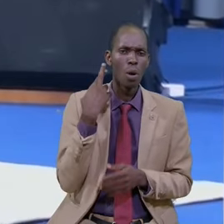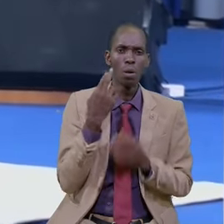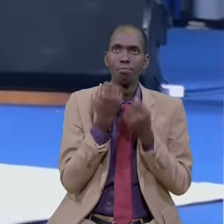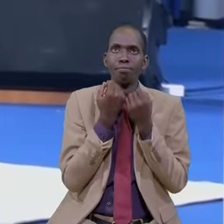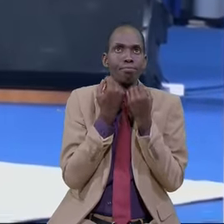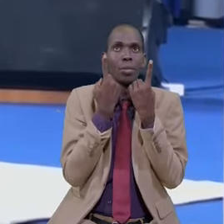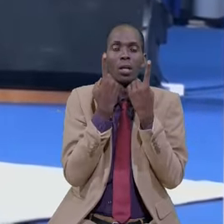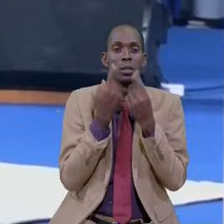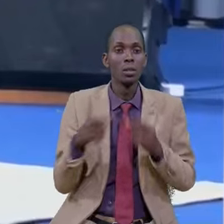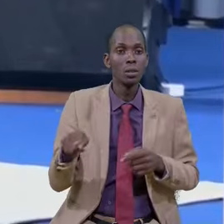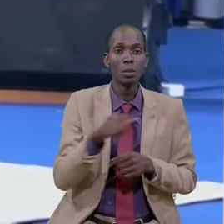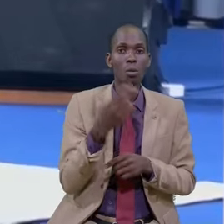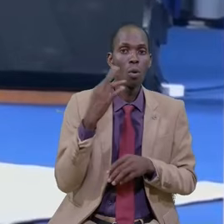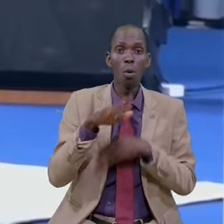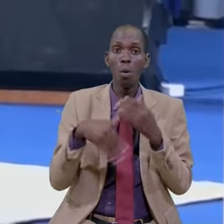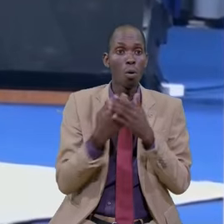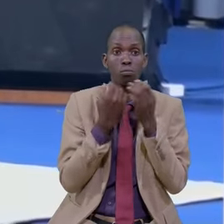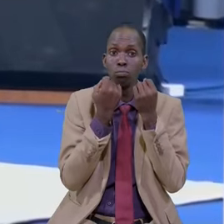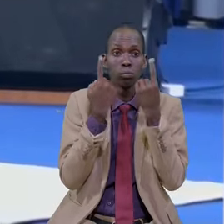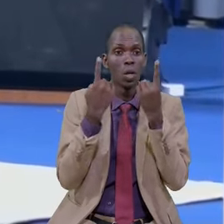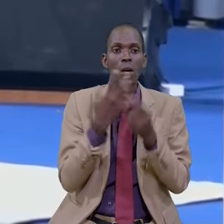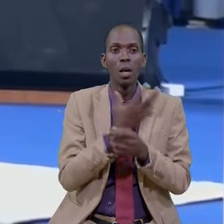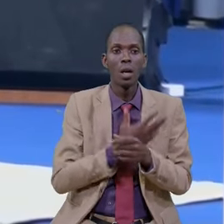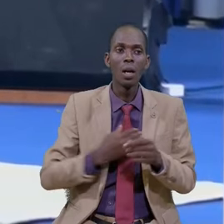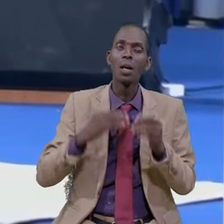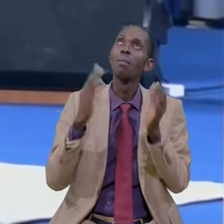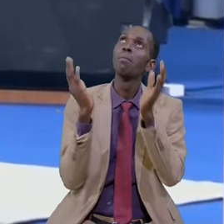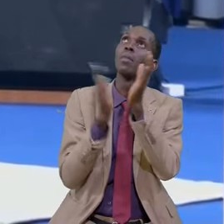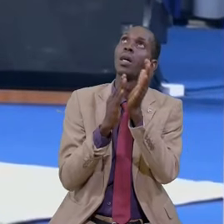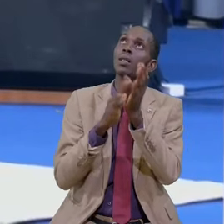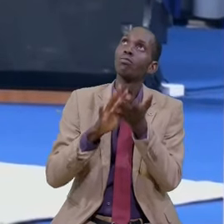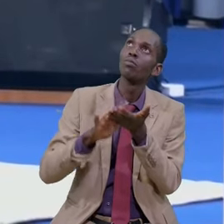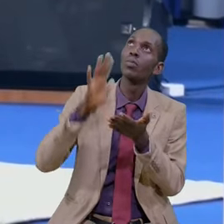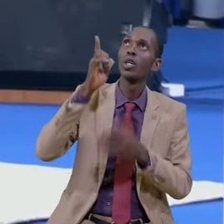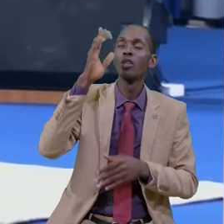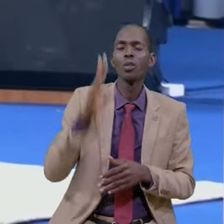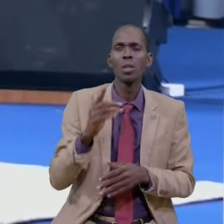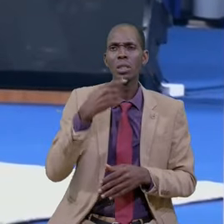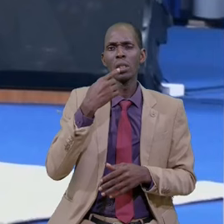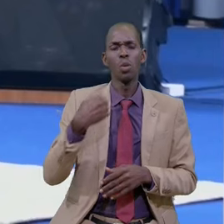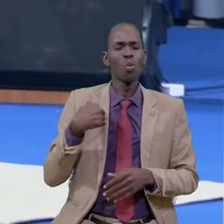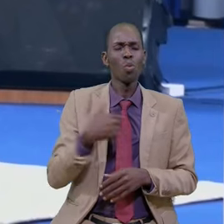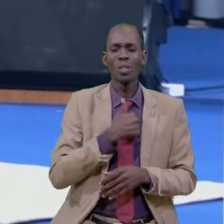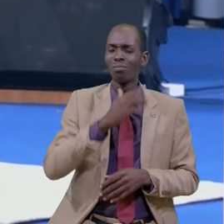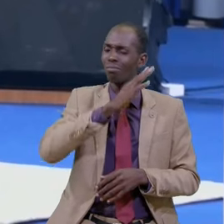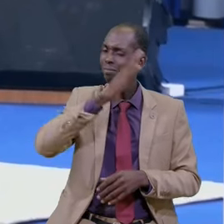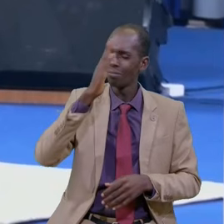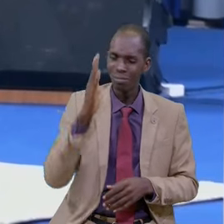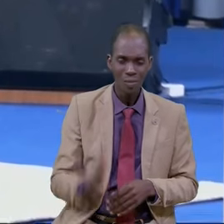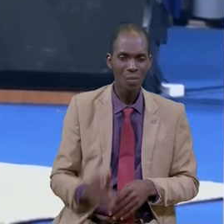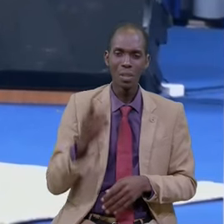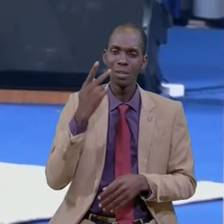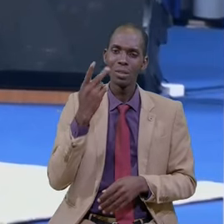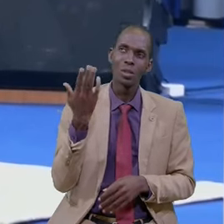they were all surprised and glorified God saying we never saw